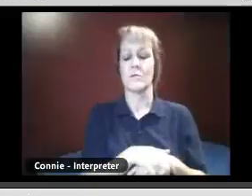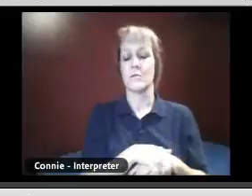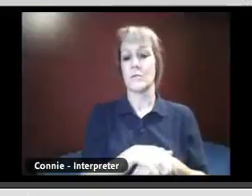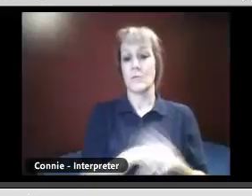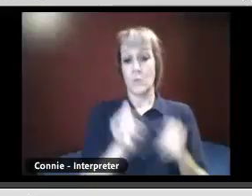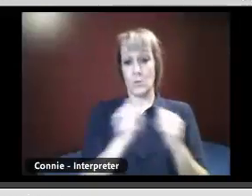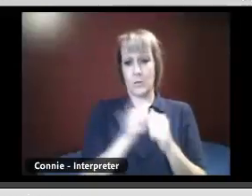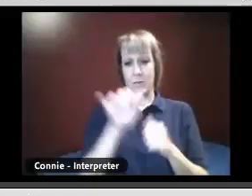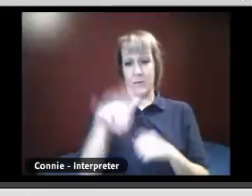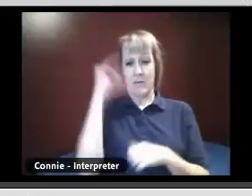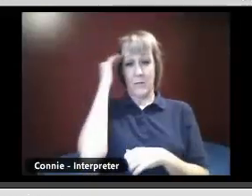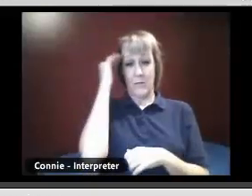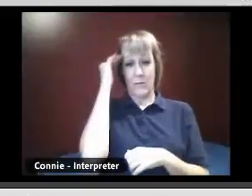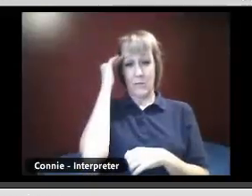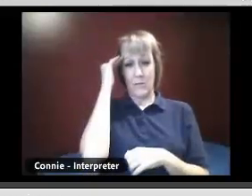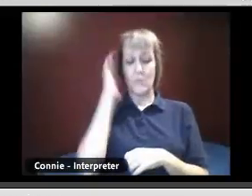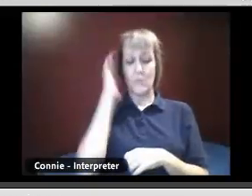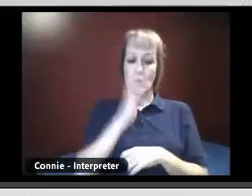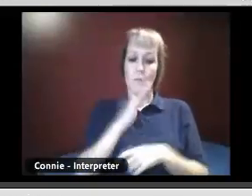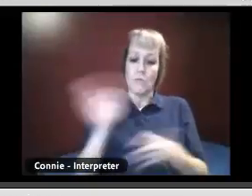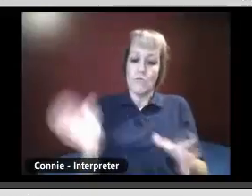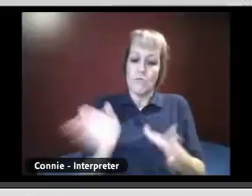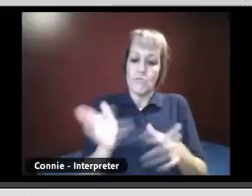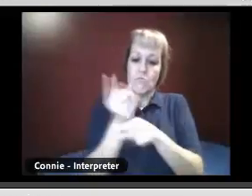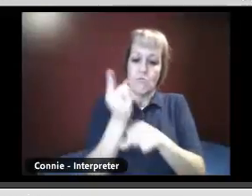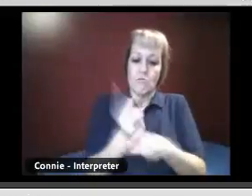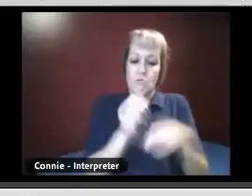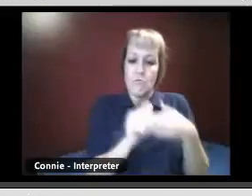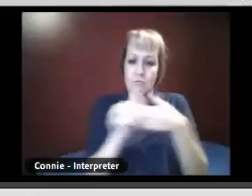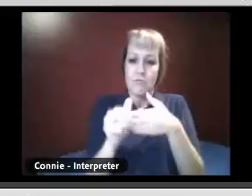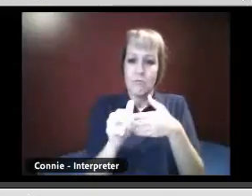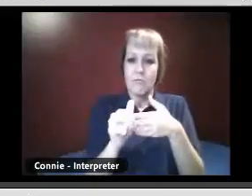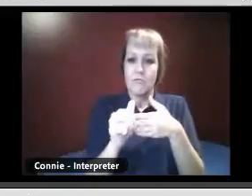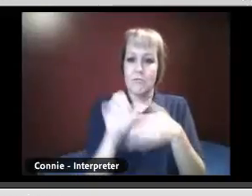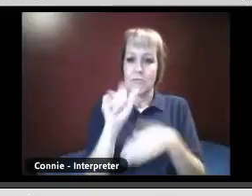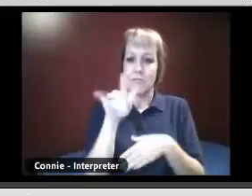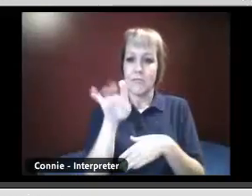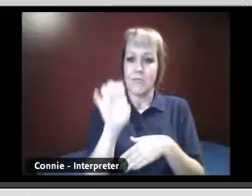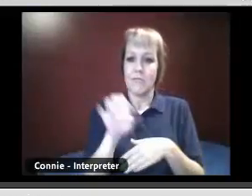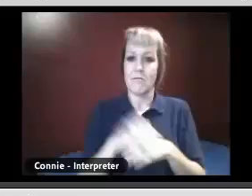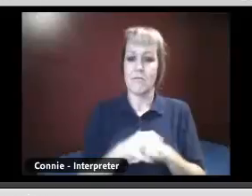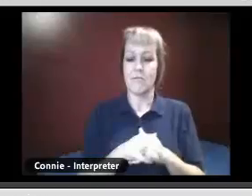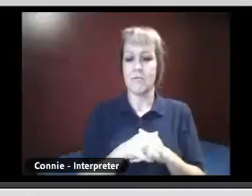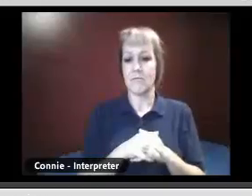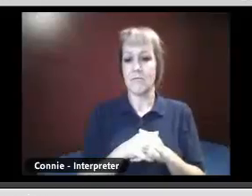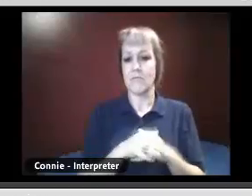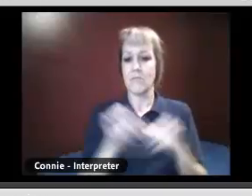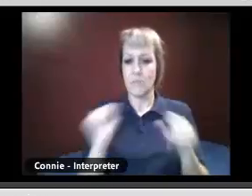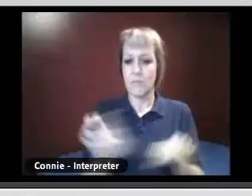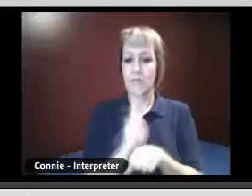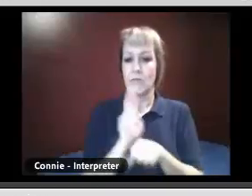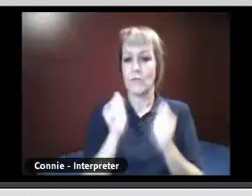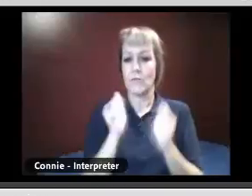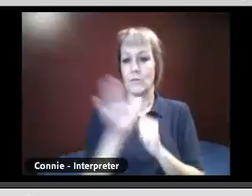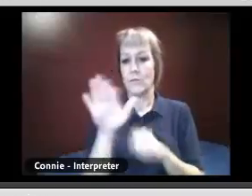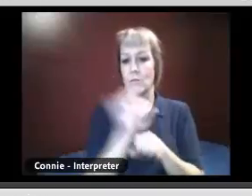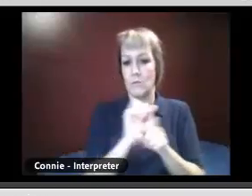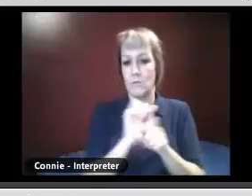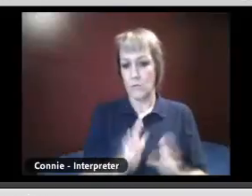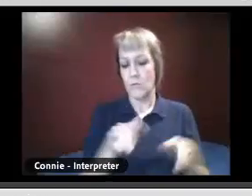knowledge is going to drive the appropriate leadership style, to use with them that's going to allow them to